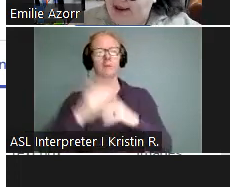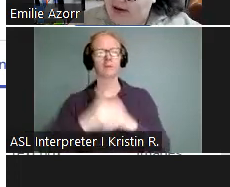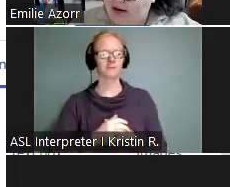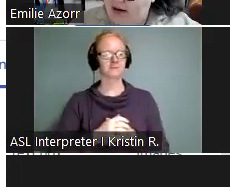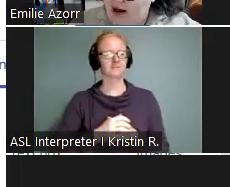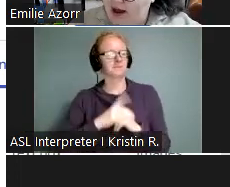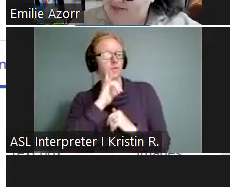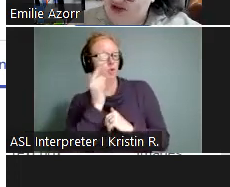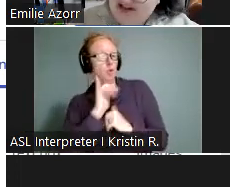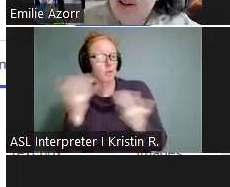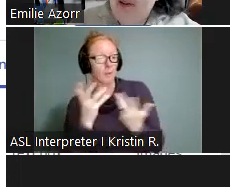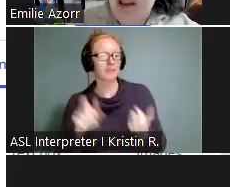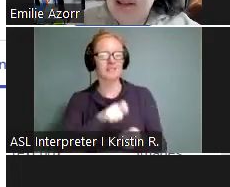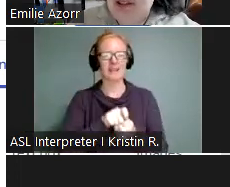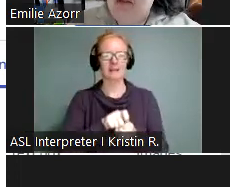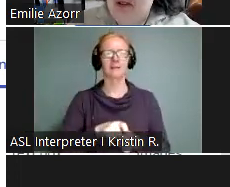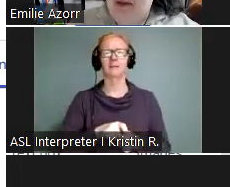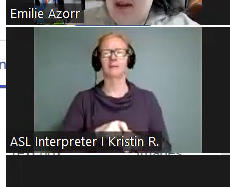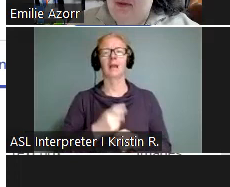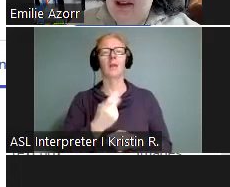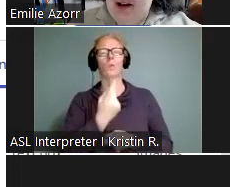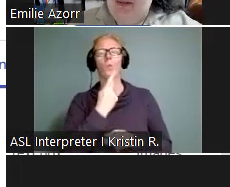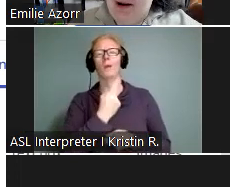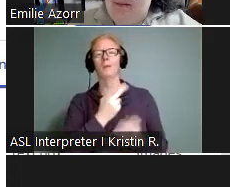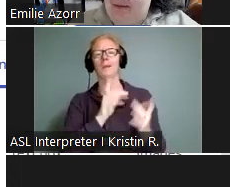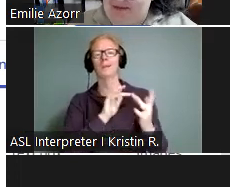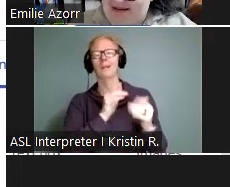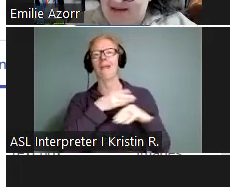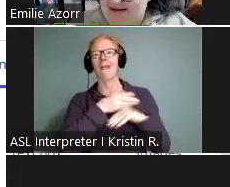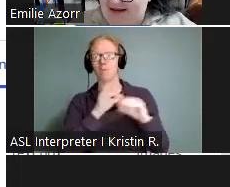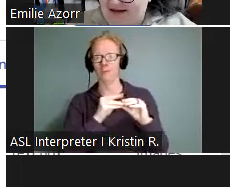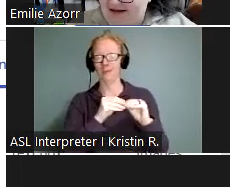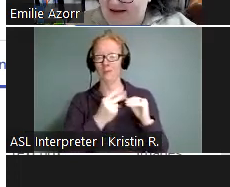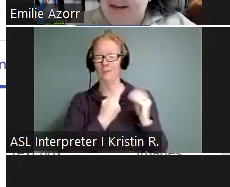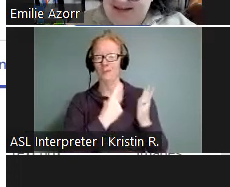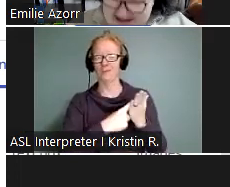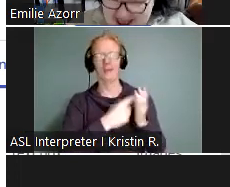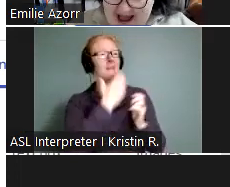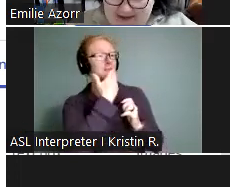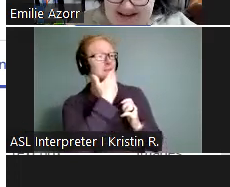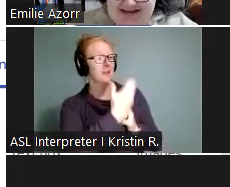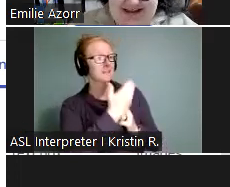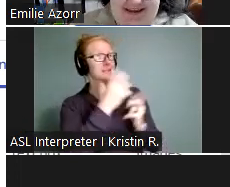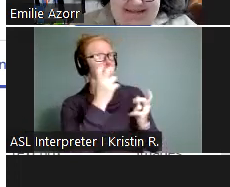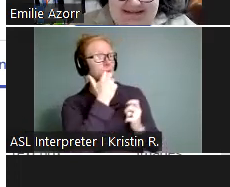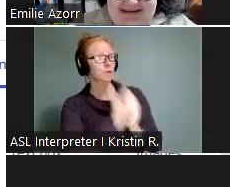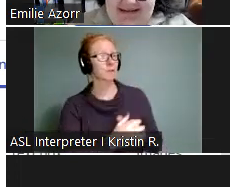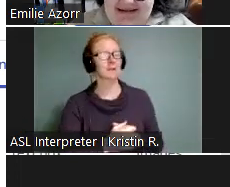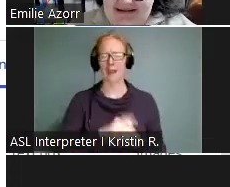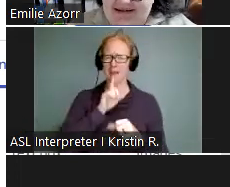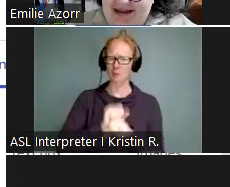could look like. So let's definitely get in touch after the meeting and we can talk about it. Sounds good. Thanks. Yeah,